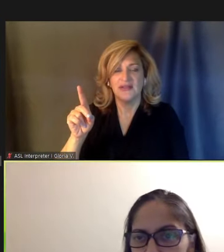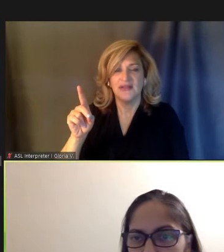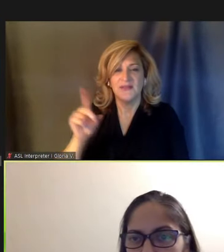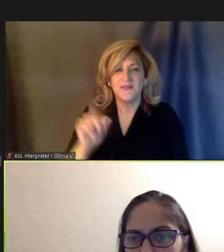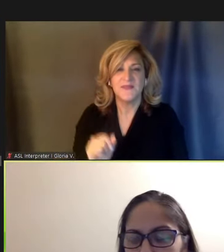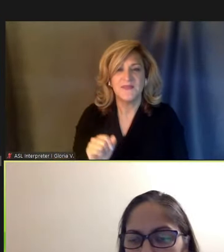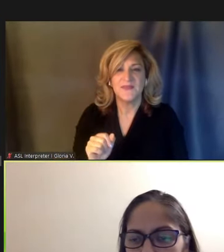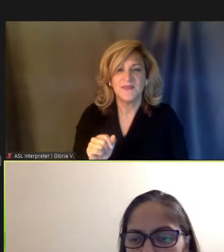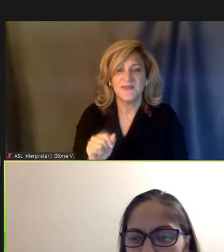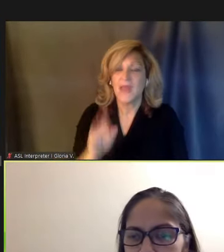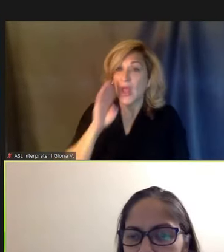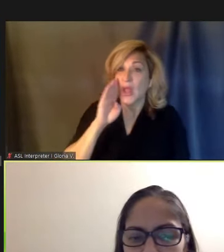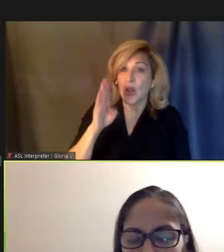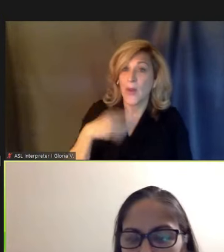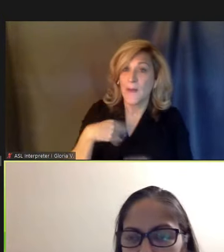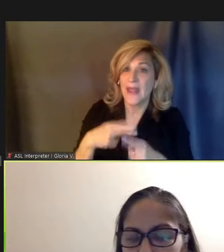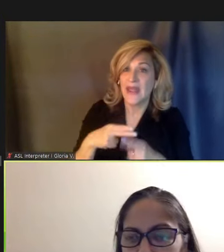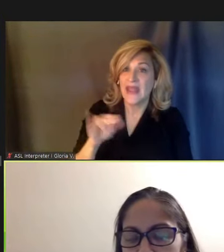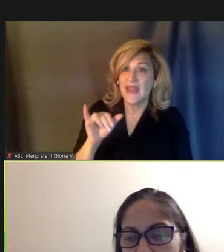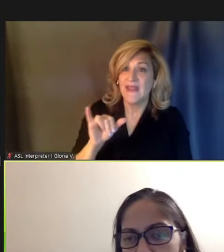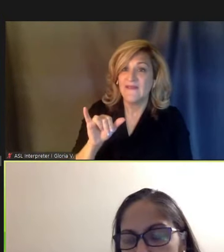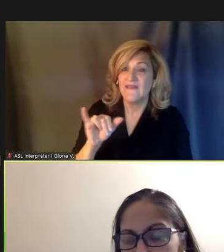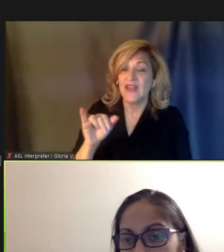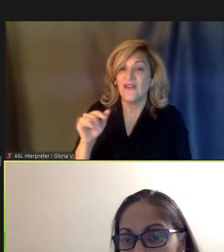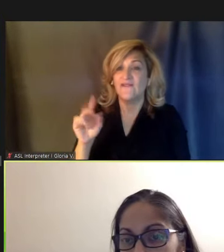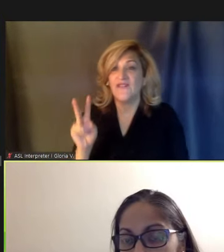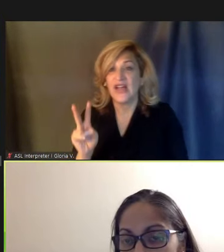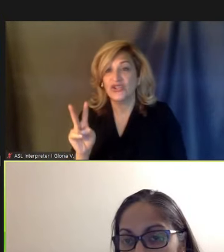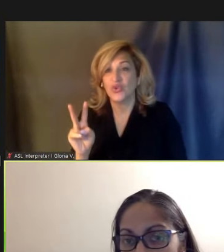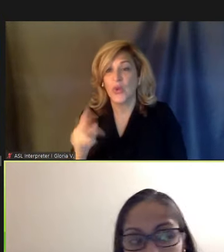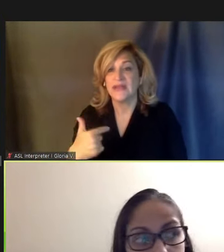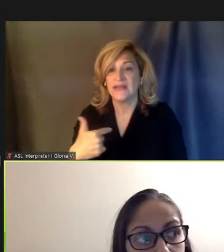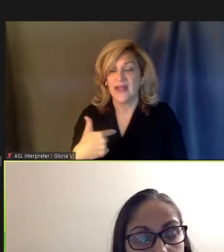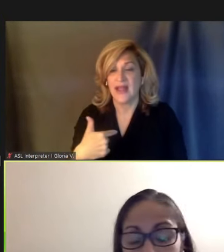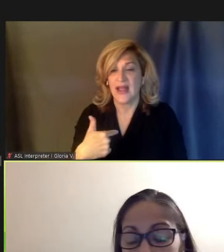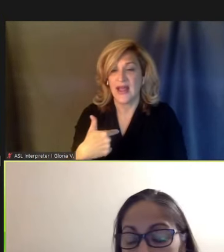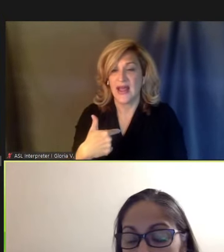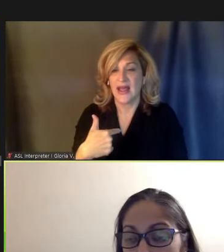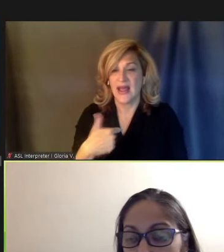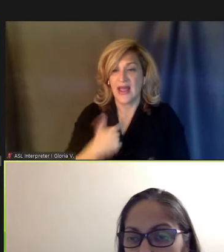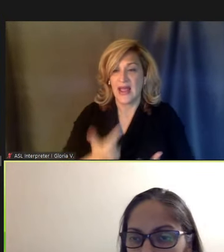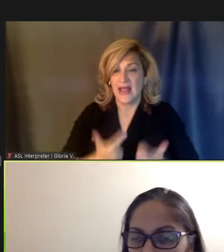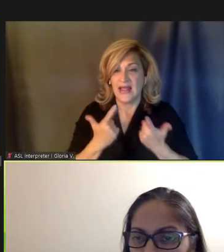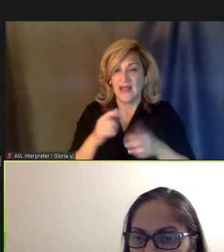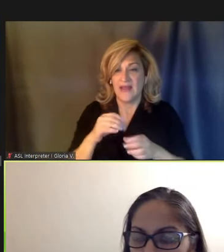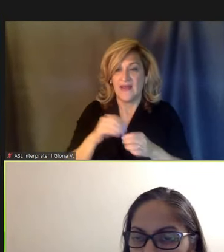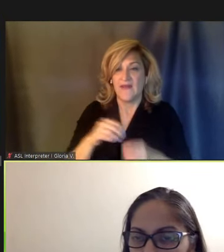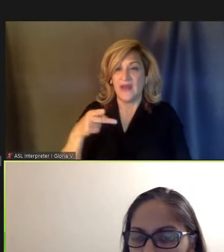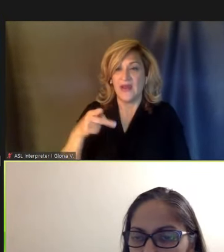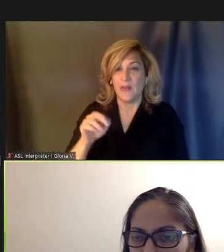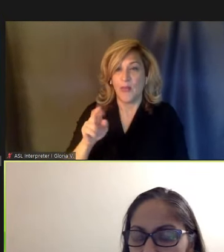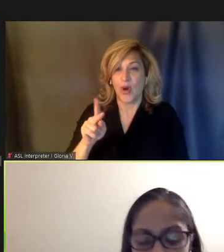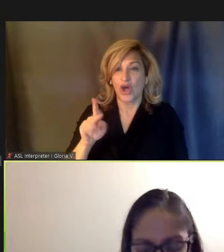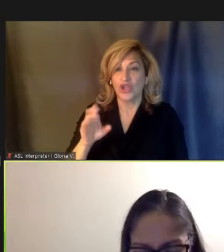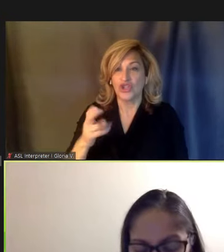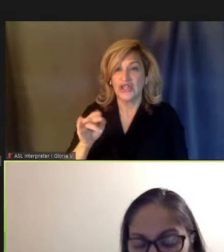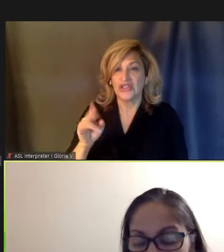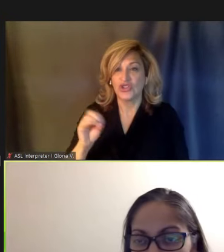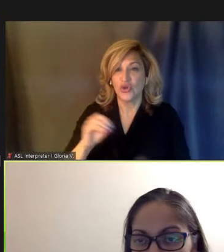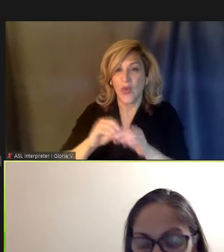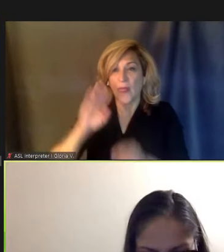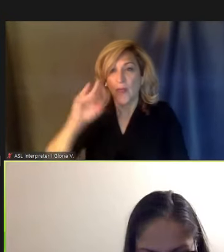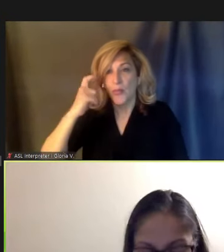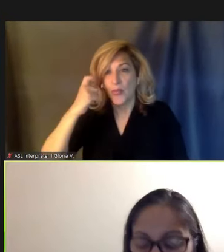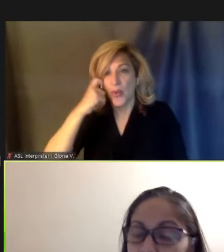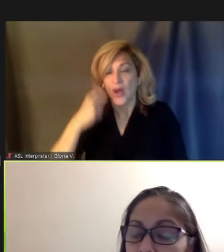Hello, my name is Yvette Vasquez, and I live in Parkchester in the Bronx, and I am